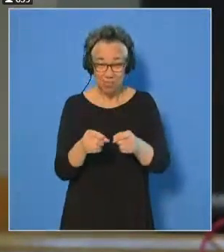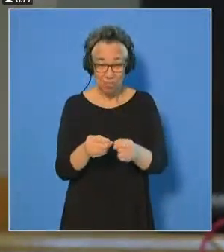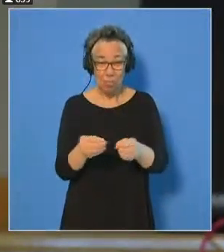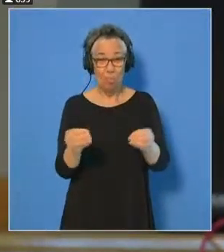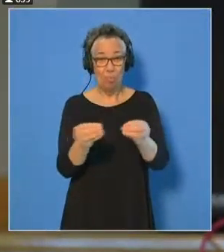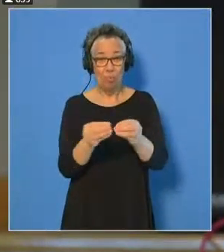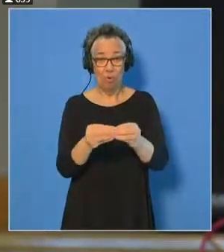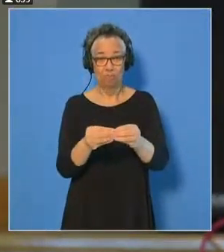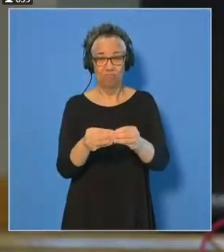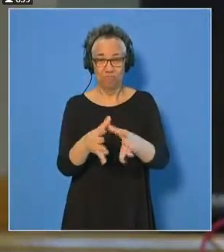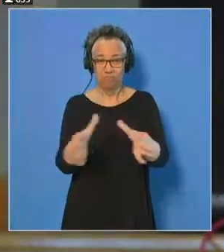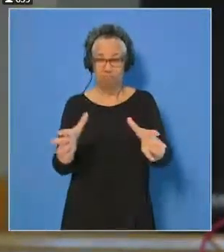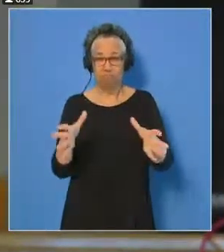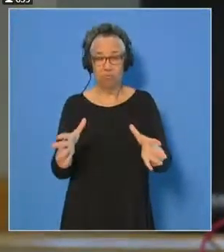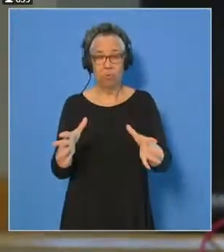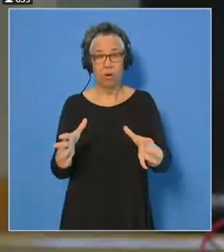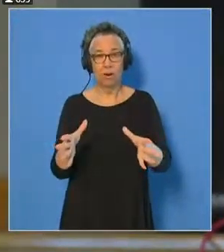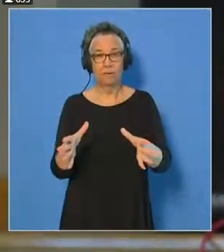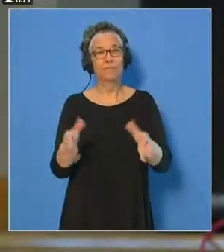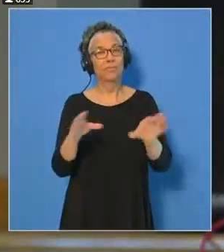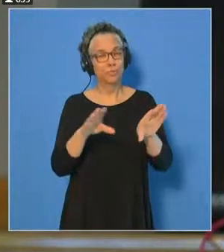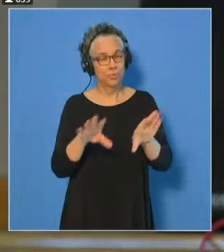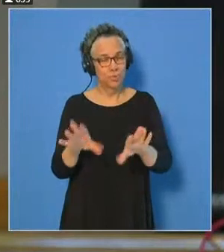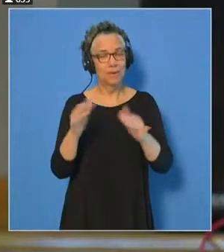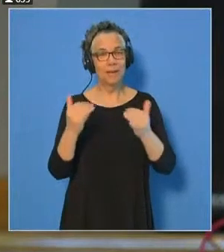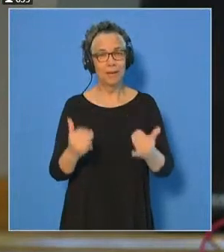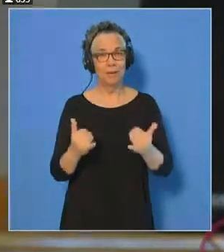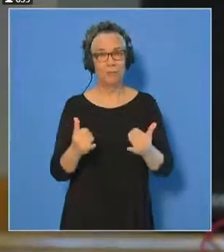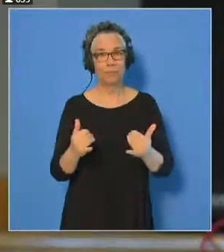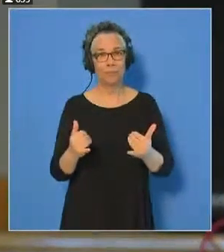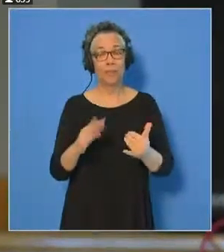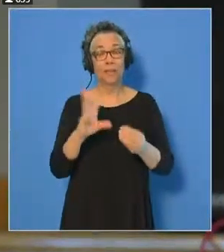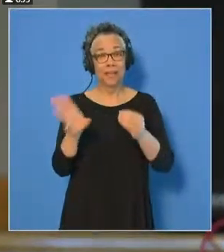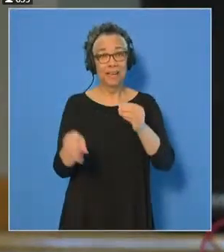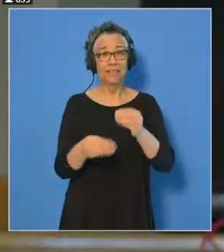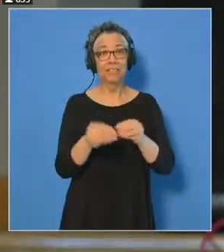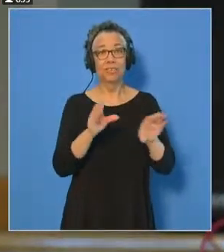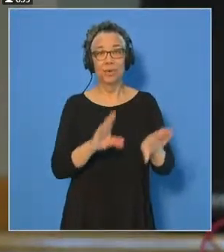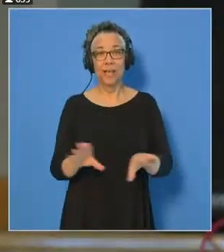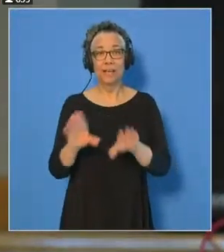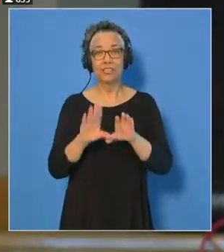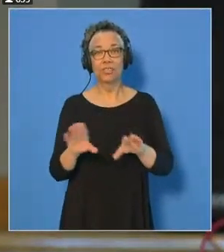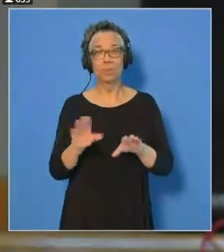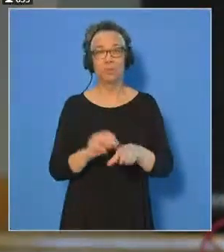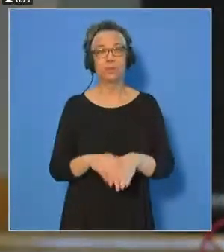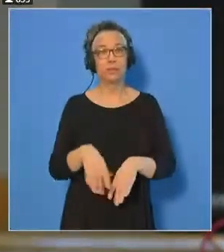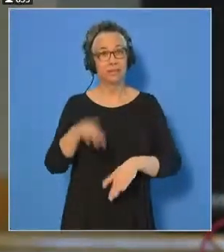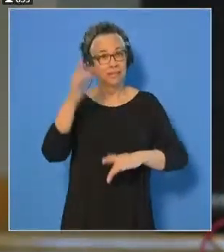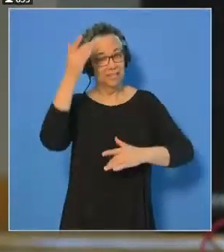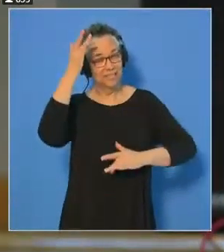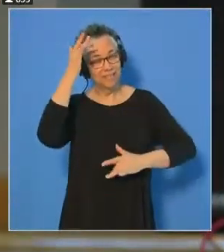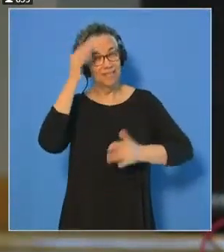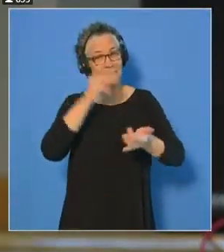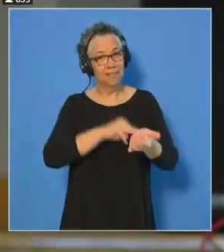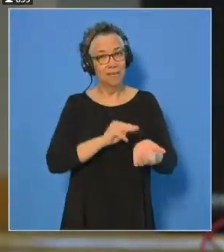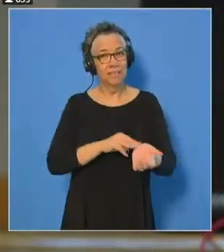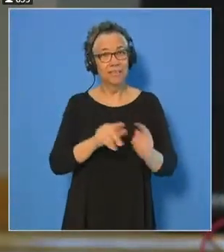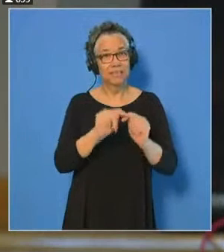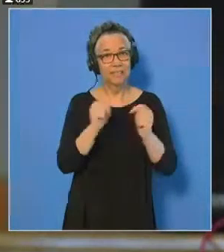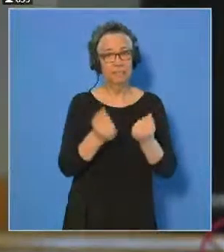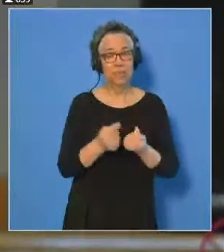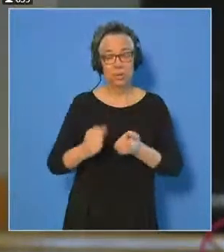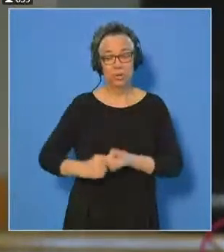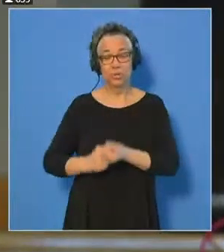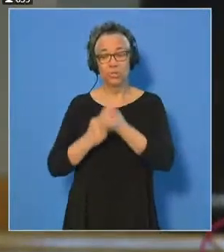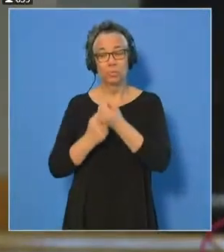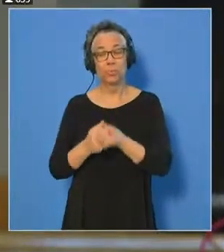that is what we are doing. Further actions taken by the Ministry of Health, Epidemiology, and Surveillance Unit with respect to providing support to Westmeath